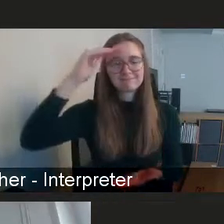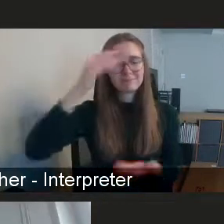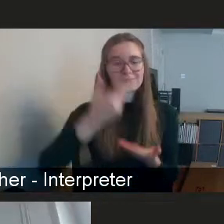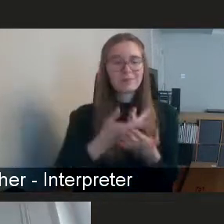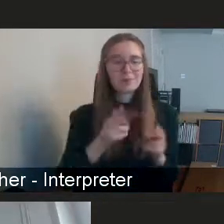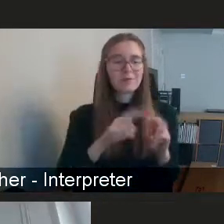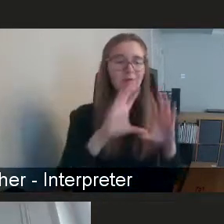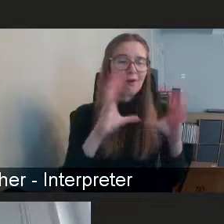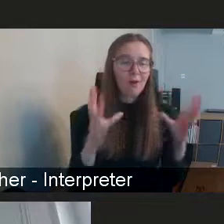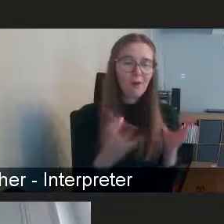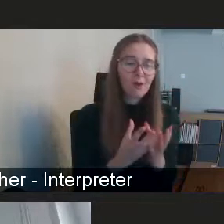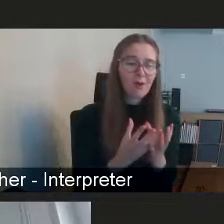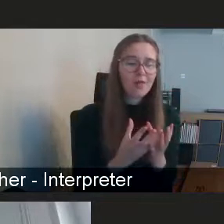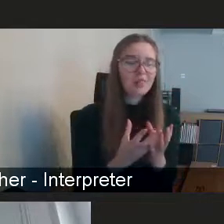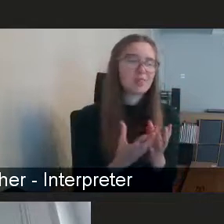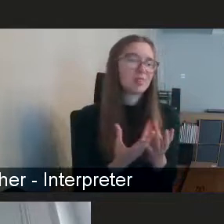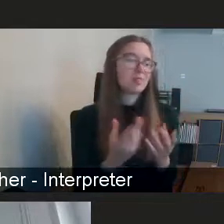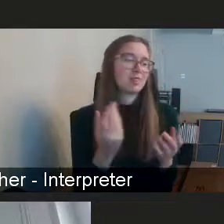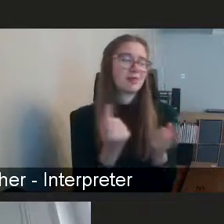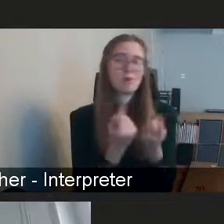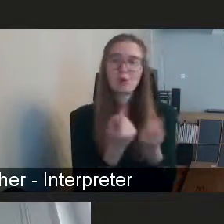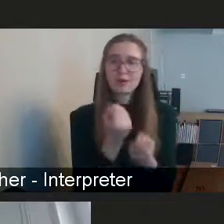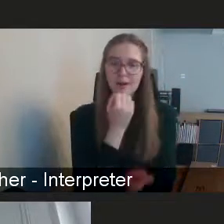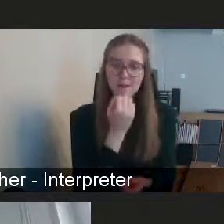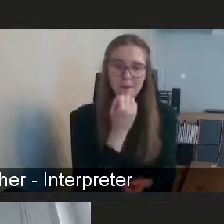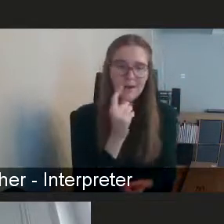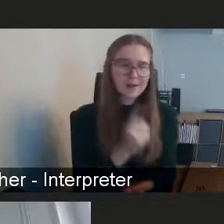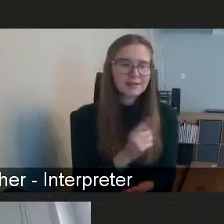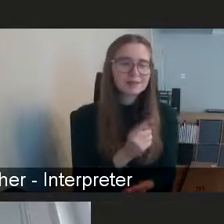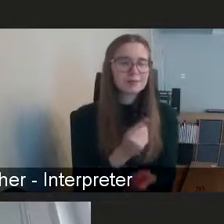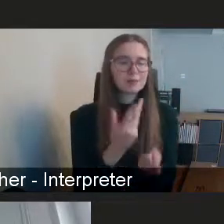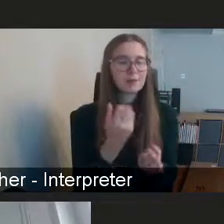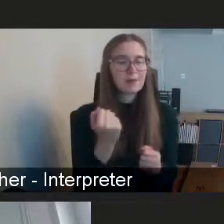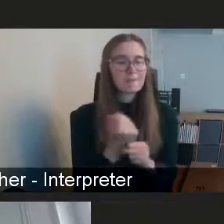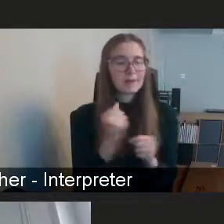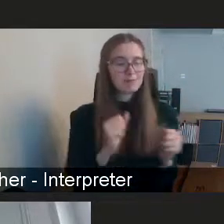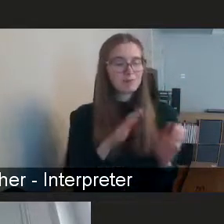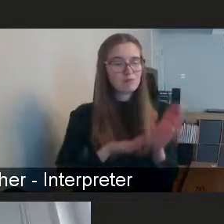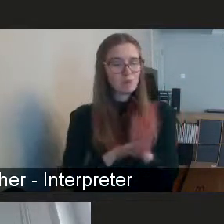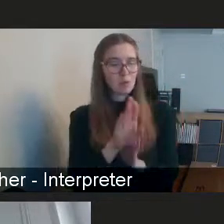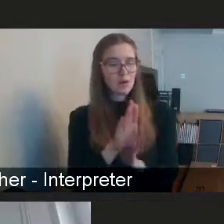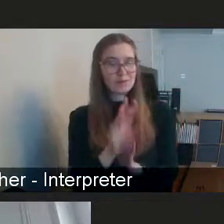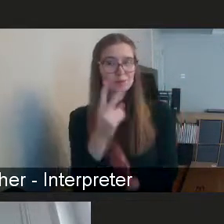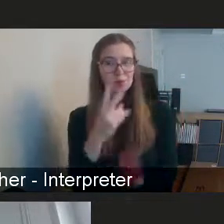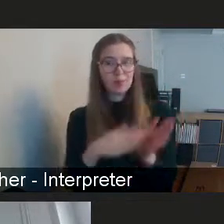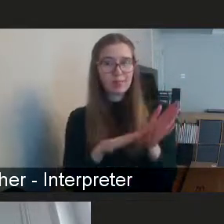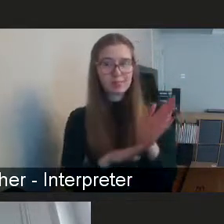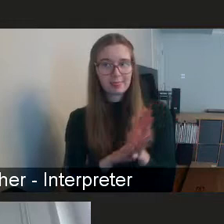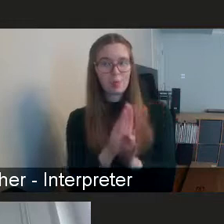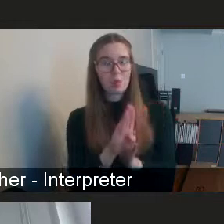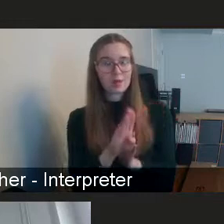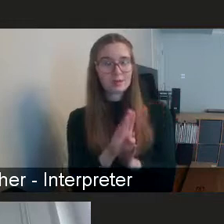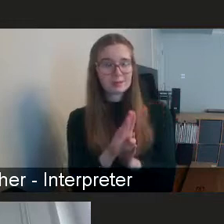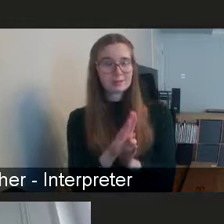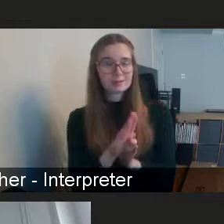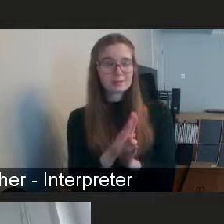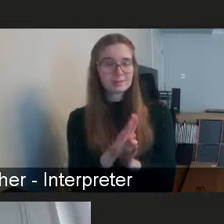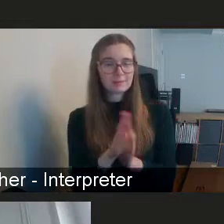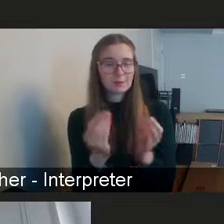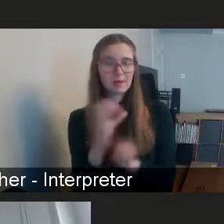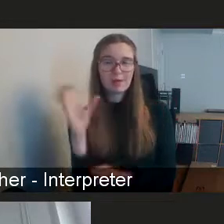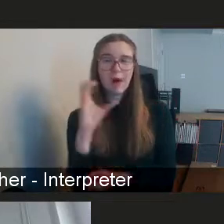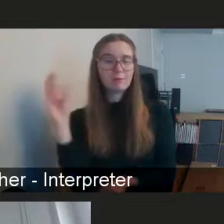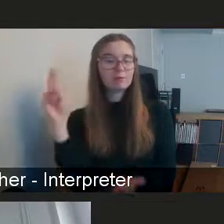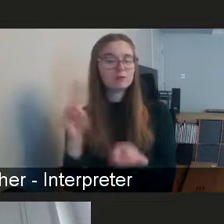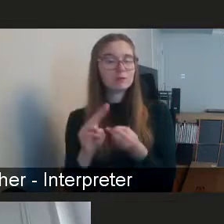Overshoot project numbers, then we have made progress by 2 months in terms of the carbon reduction